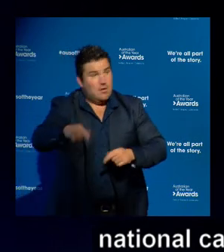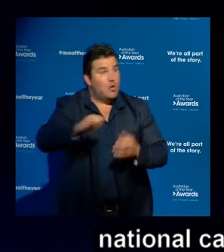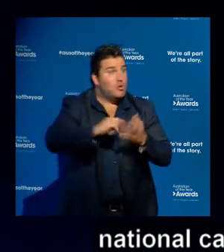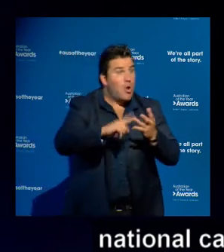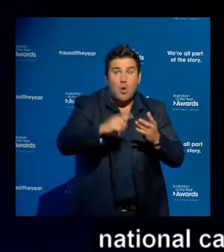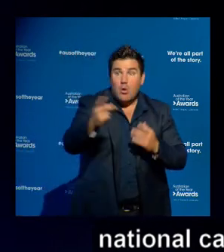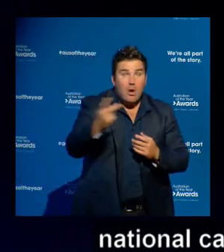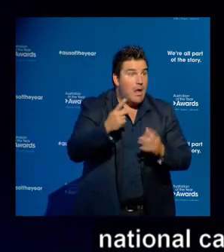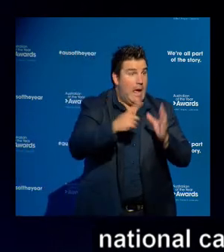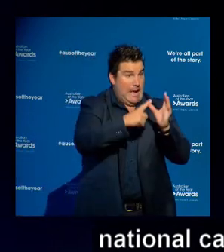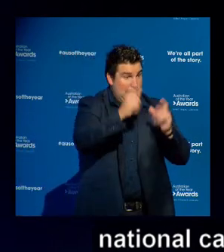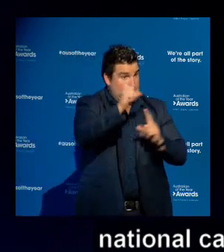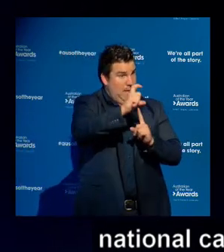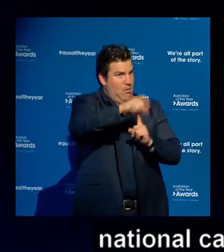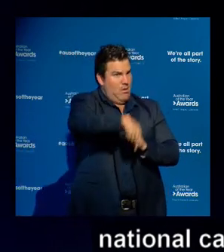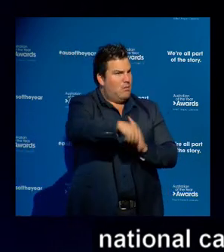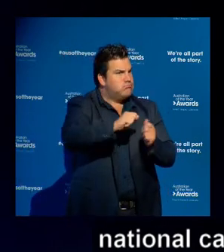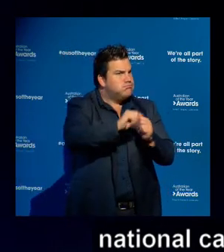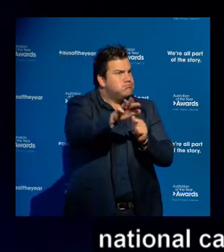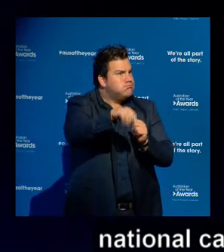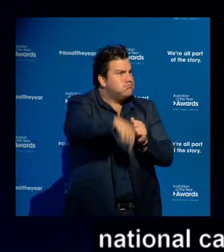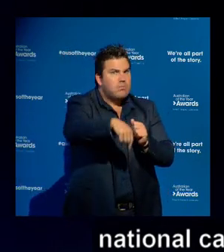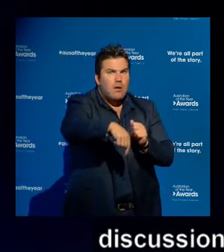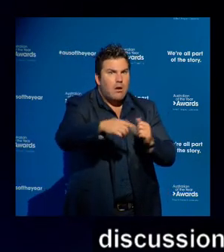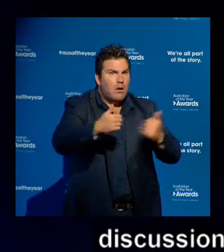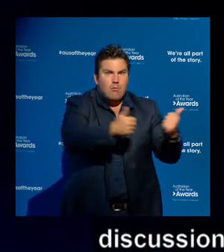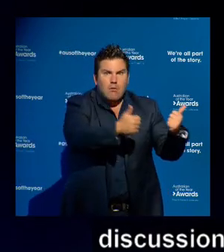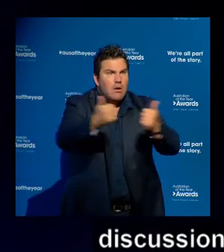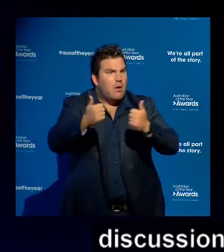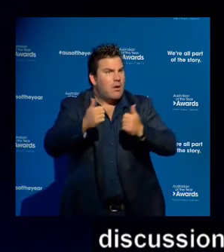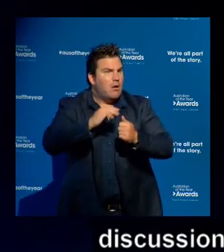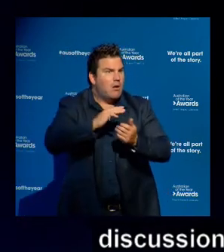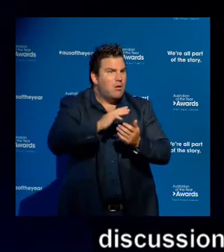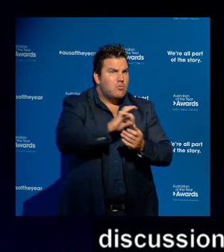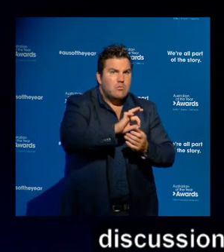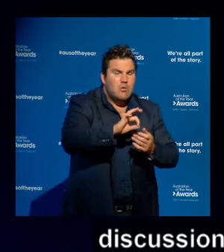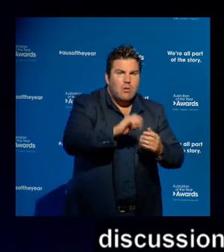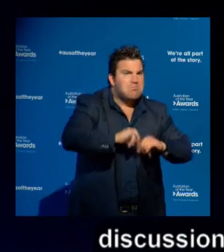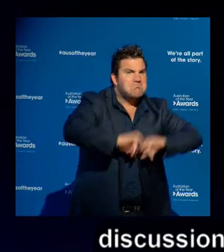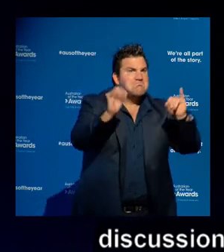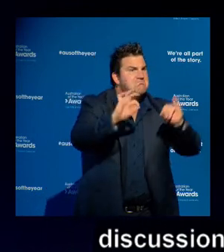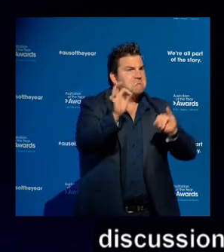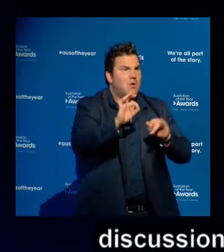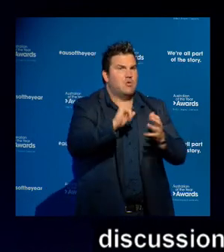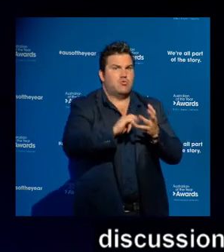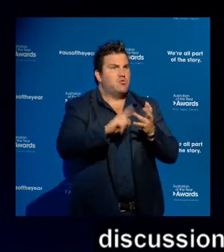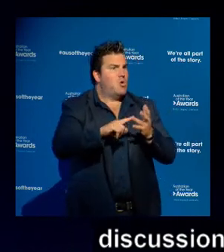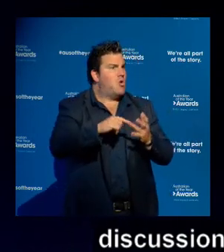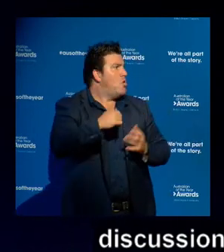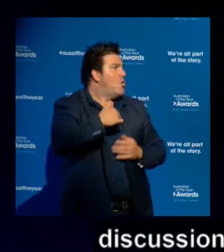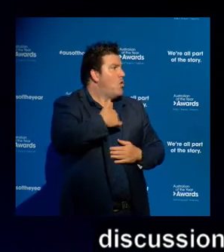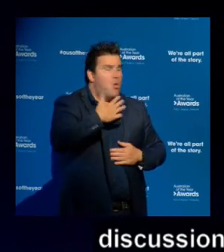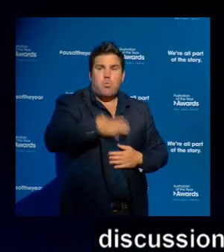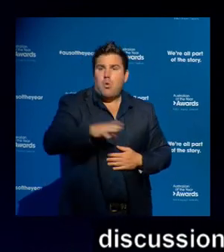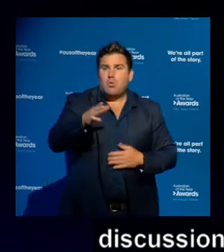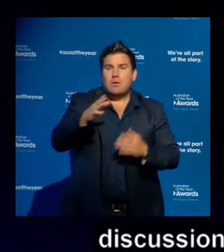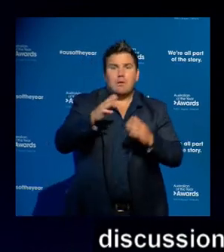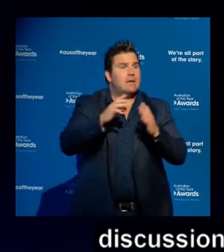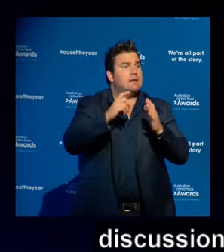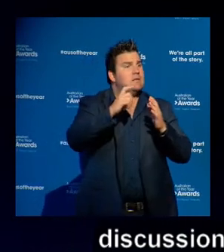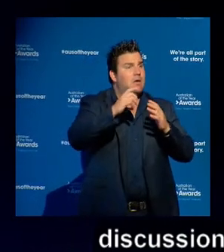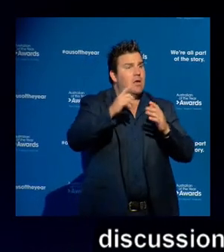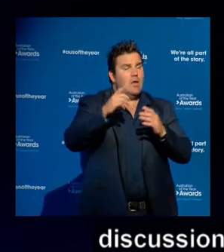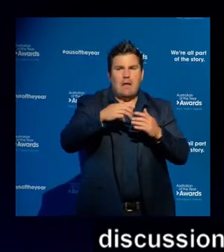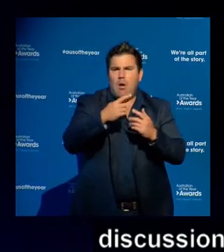done so well on the ACT, and I do want to pay tribute to Karen Coleman, our outstanding Chief Health Officer,